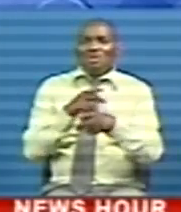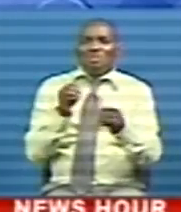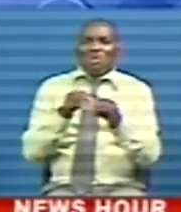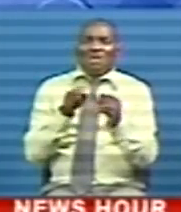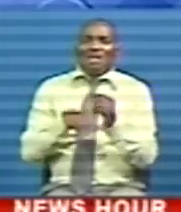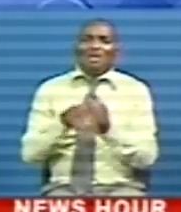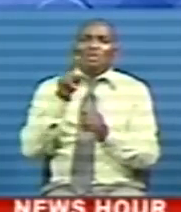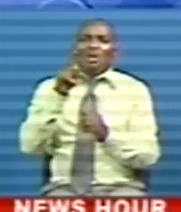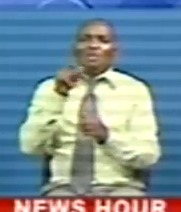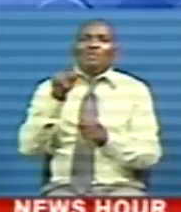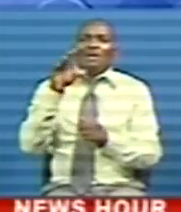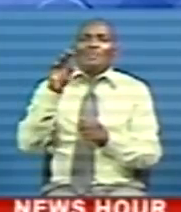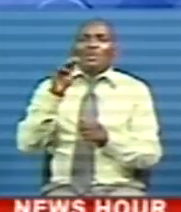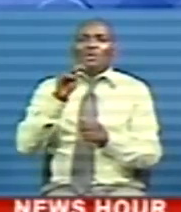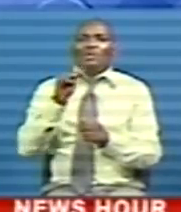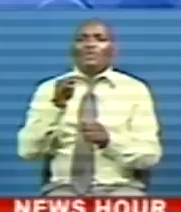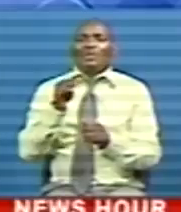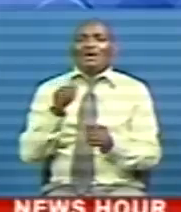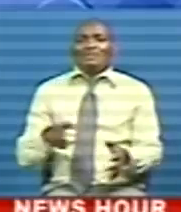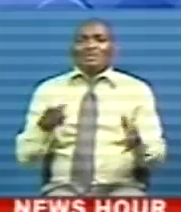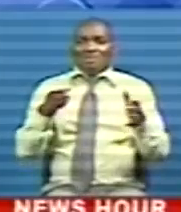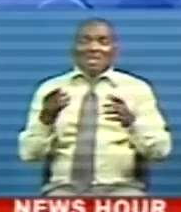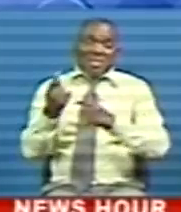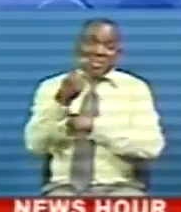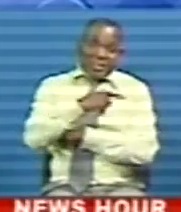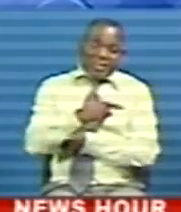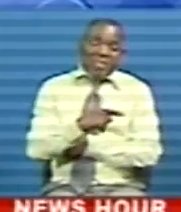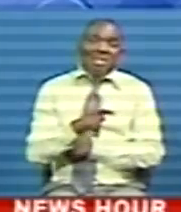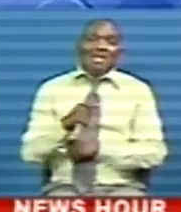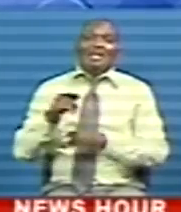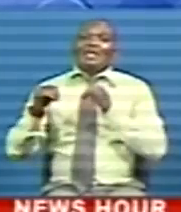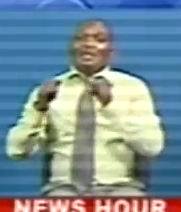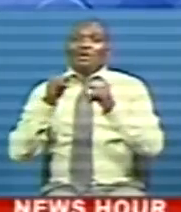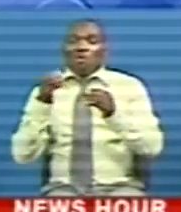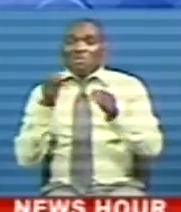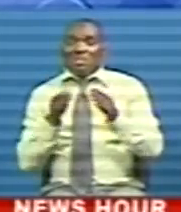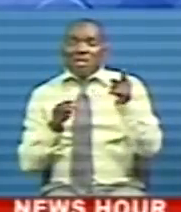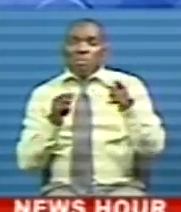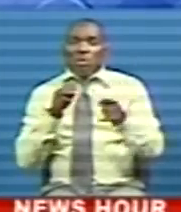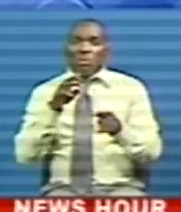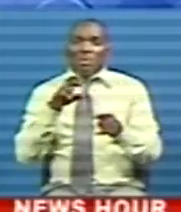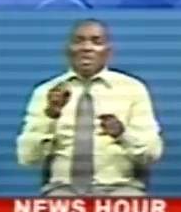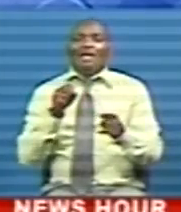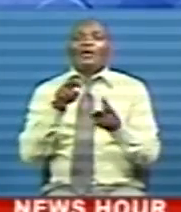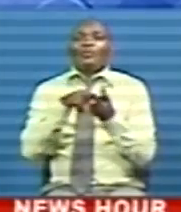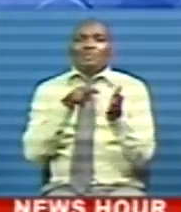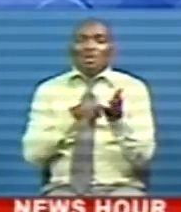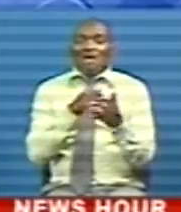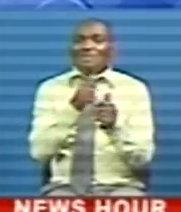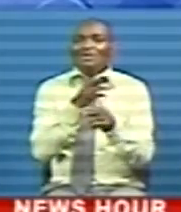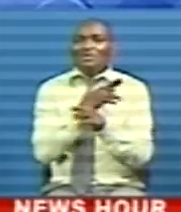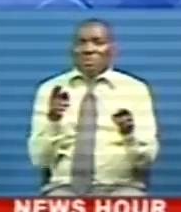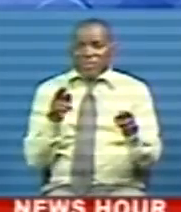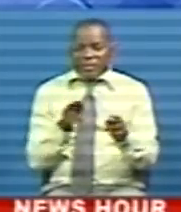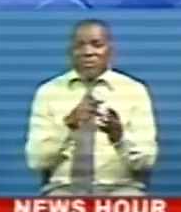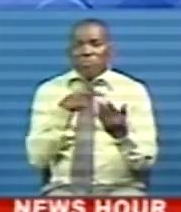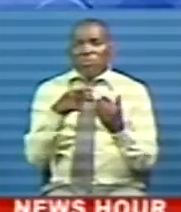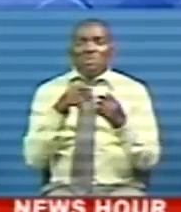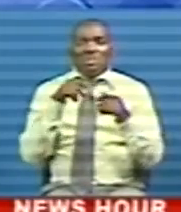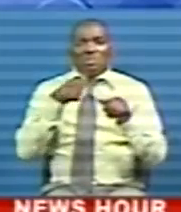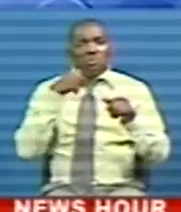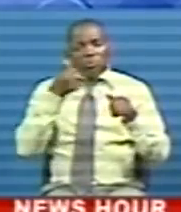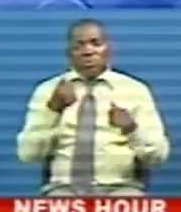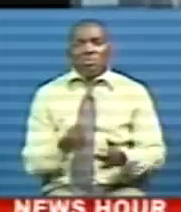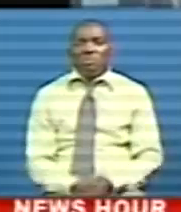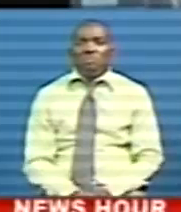about 1.5 million barrels. Our correspondent, Maurice Obiti, reports that oil is set for the big event tomorrow.